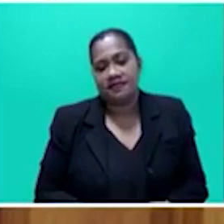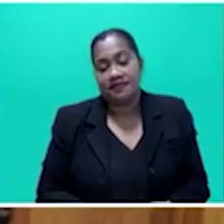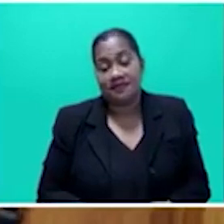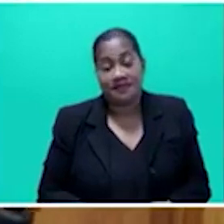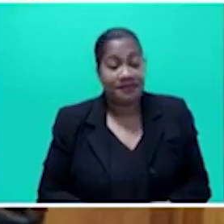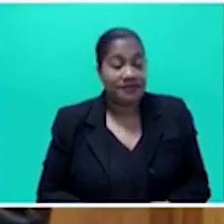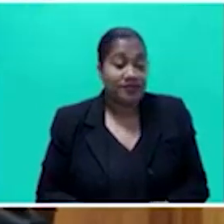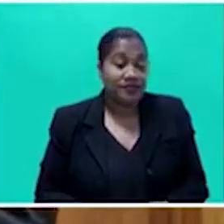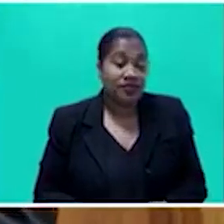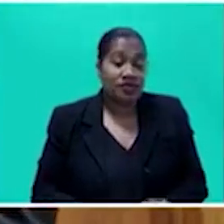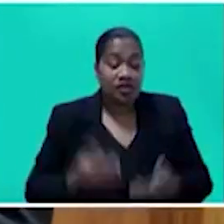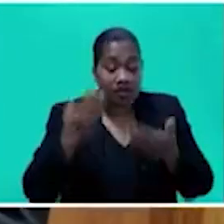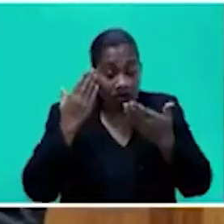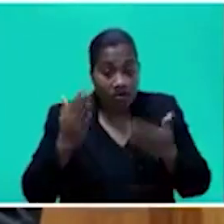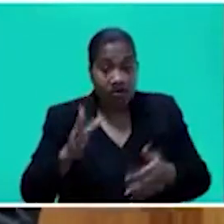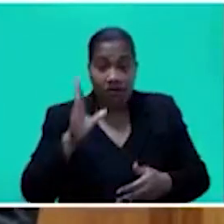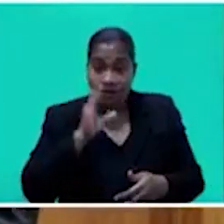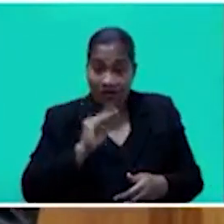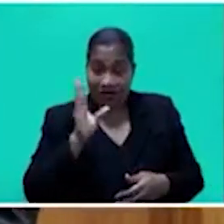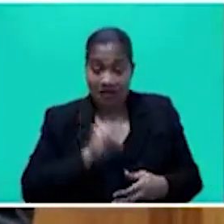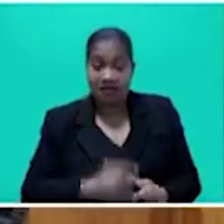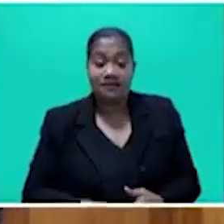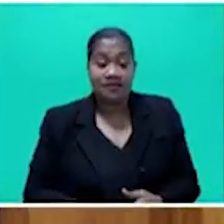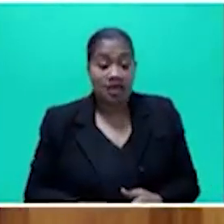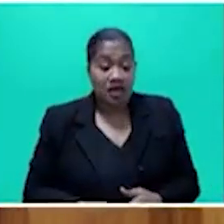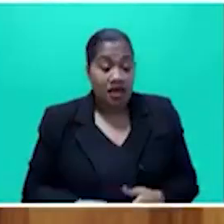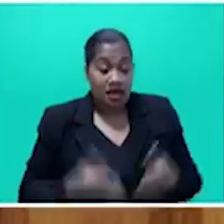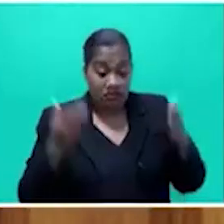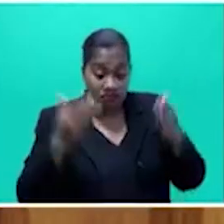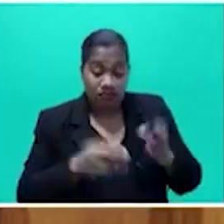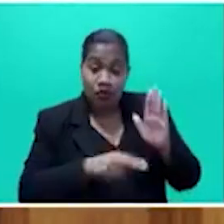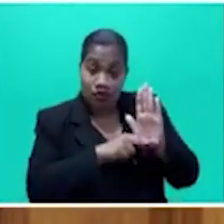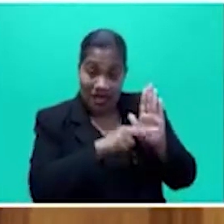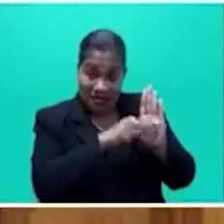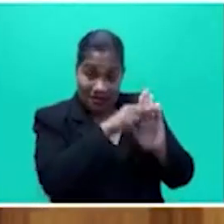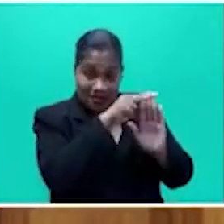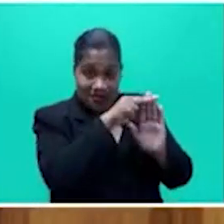Honorable Speaker, in terms of the hotels,